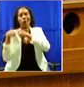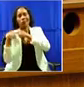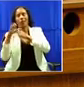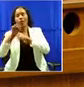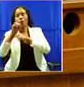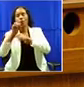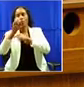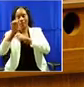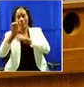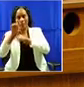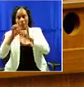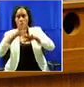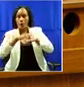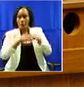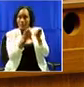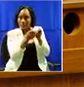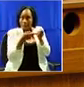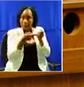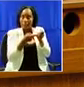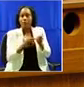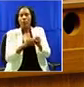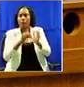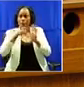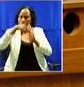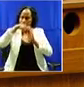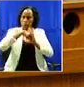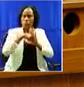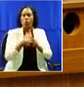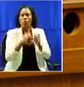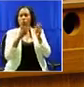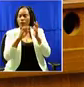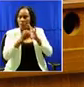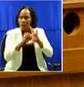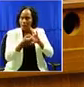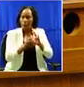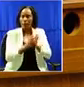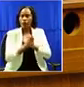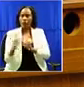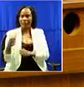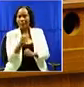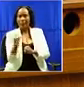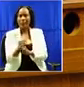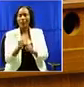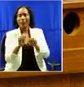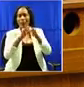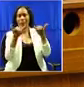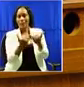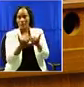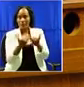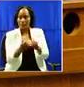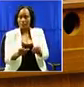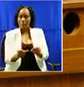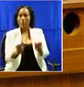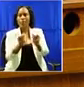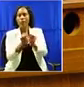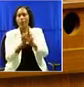by intensifying efforts to stabilize strategic companies, accelerating the rationalization of